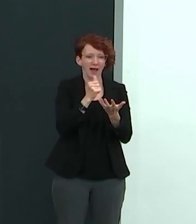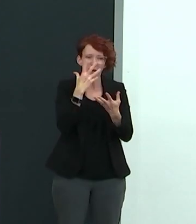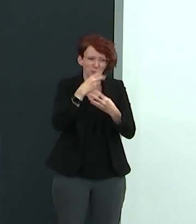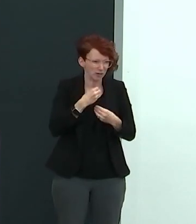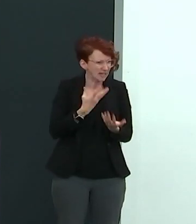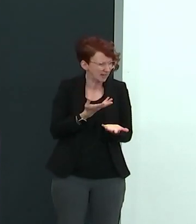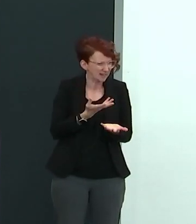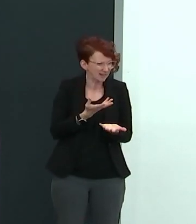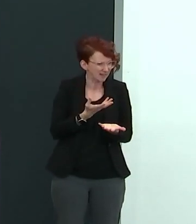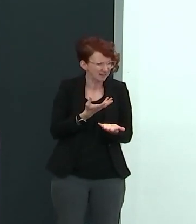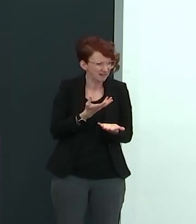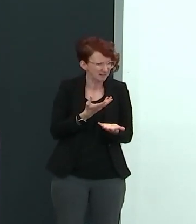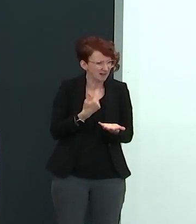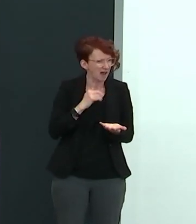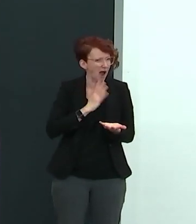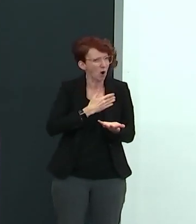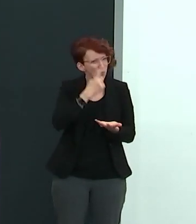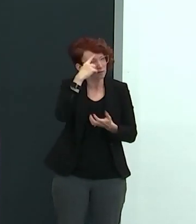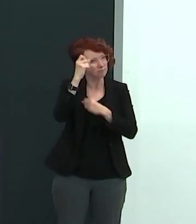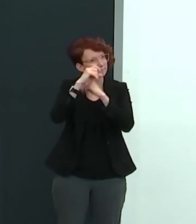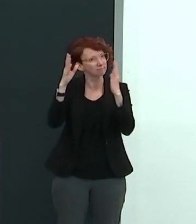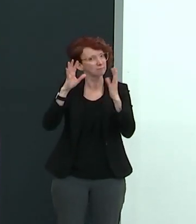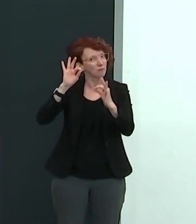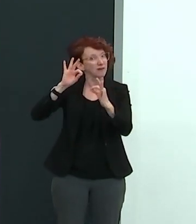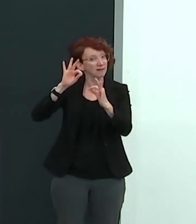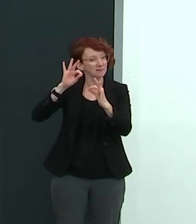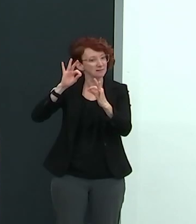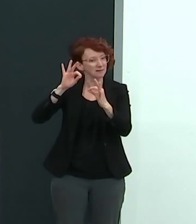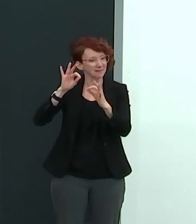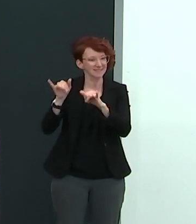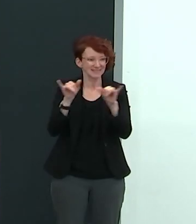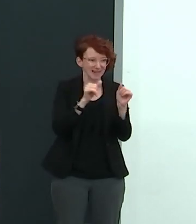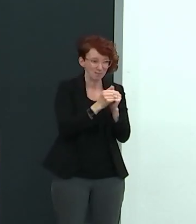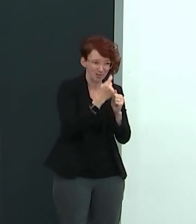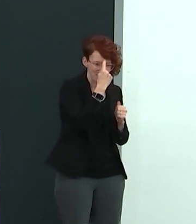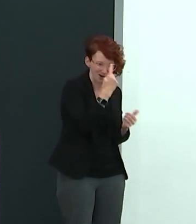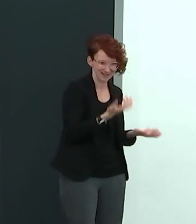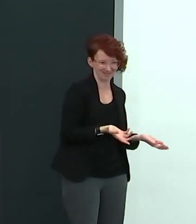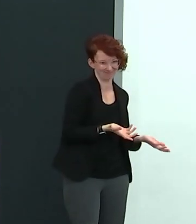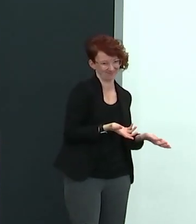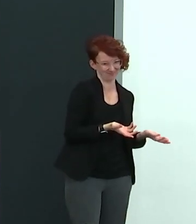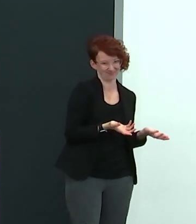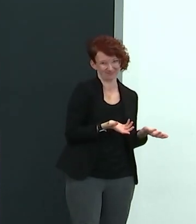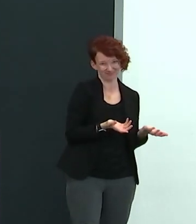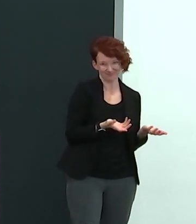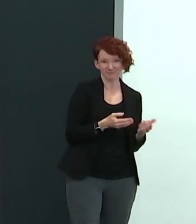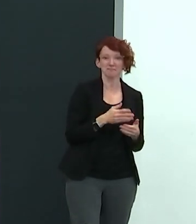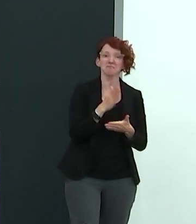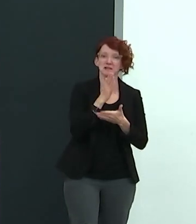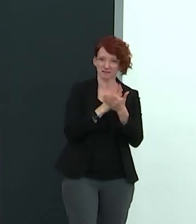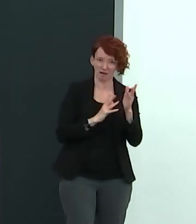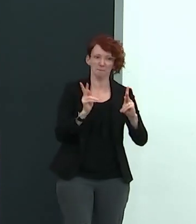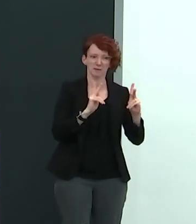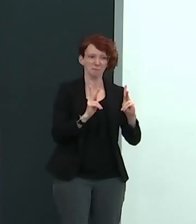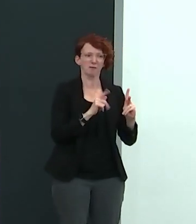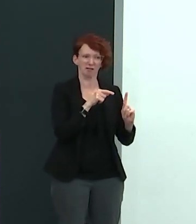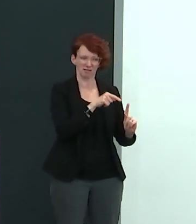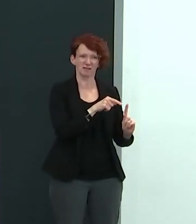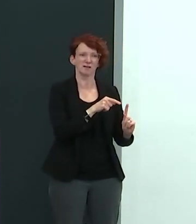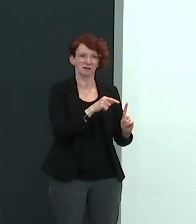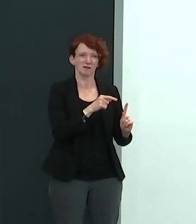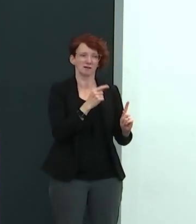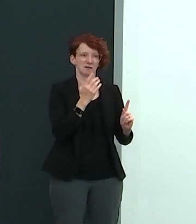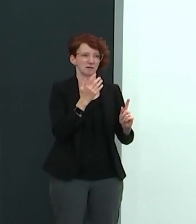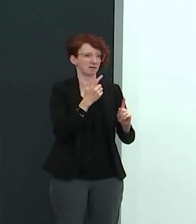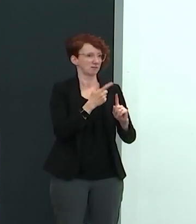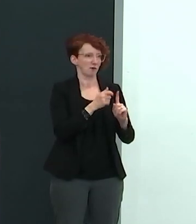as we picture in our heads. The same thing is true for brains. There are those individuals that, because